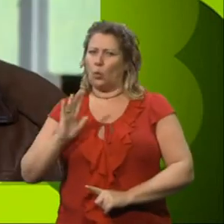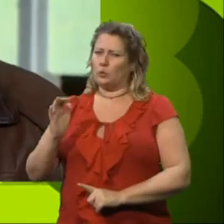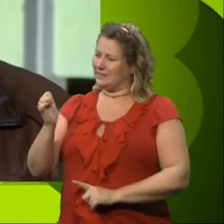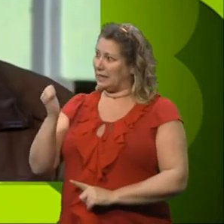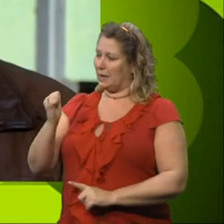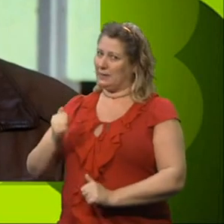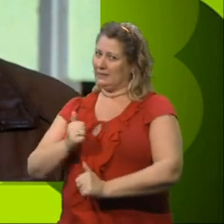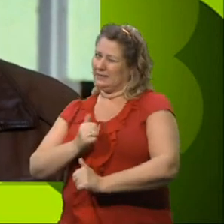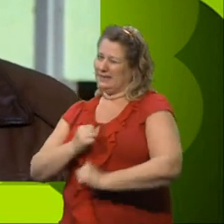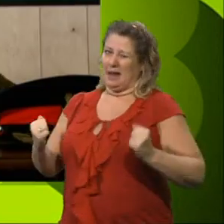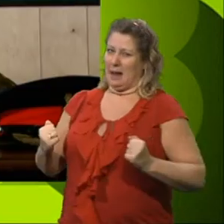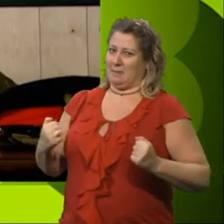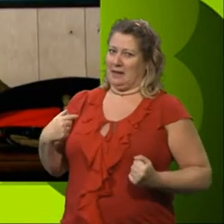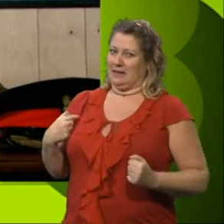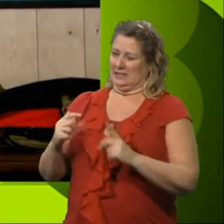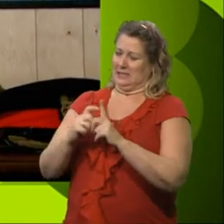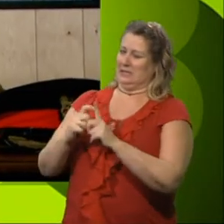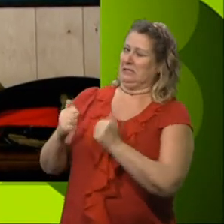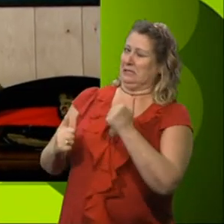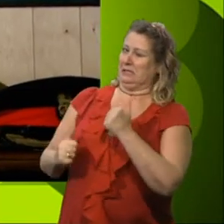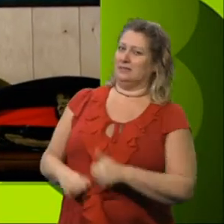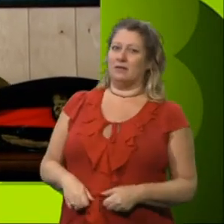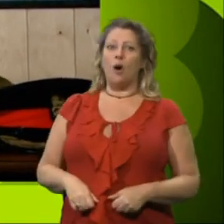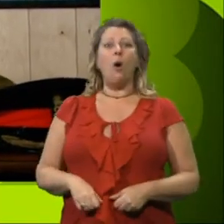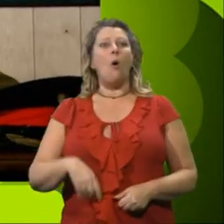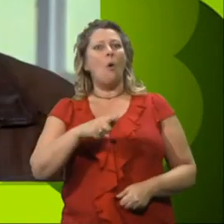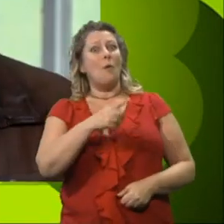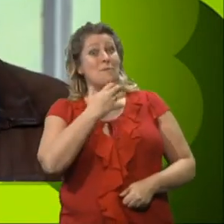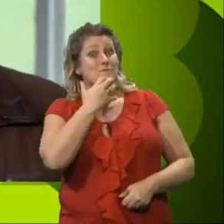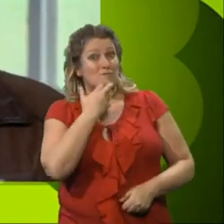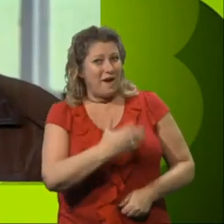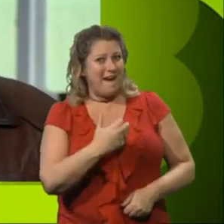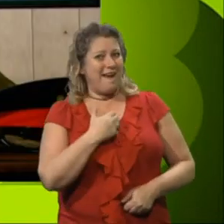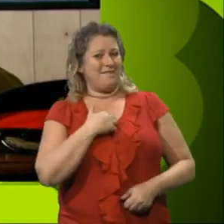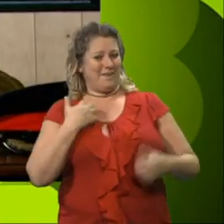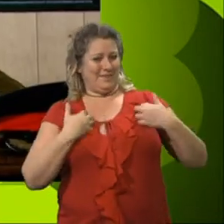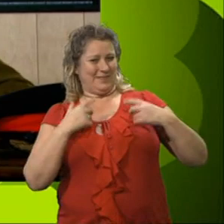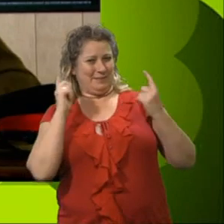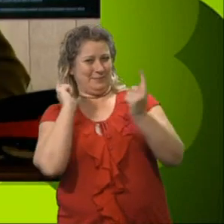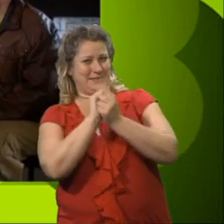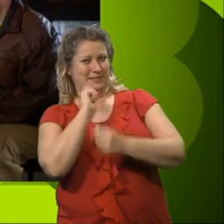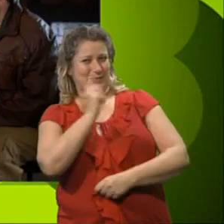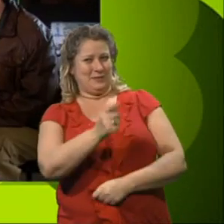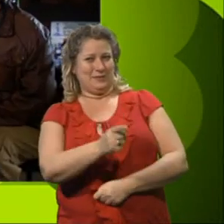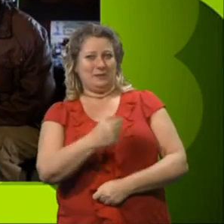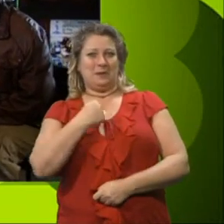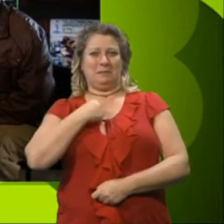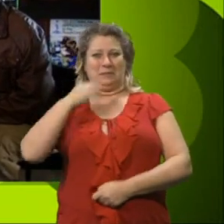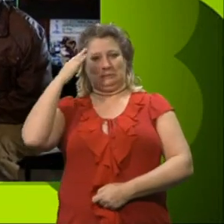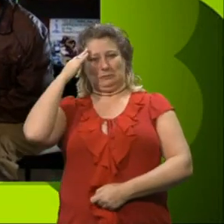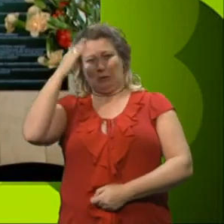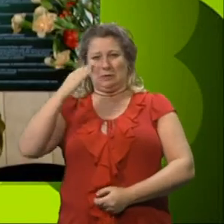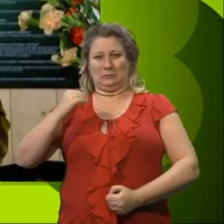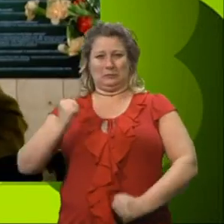dummy. Dynamic. Oh, yes, the brave journalist I've been looking forward to meeting. Colonel Winters, at your